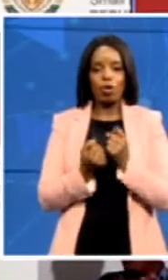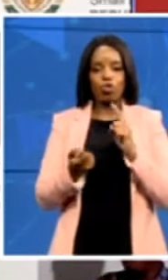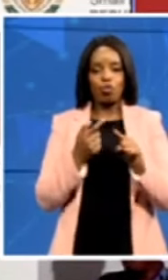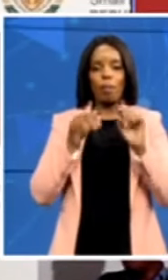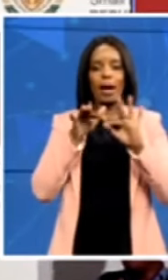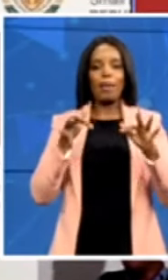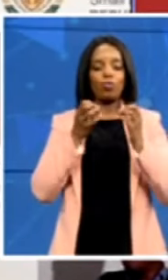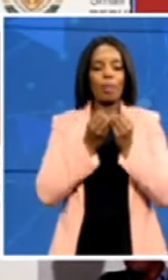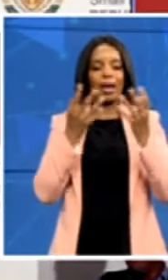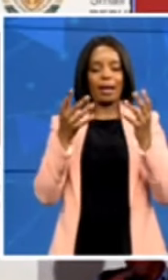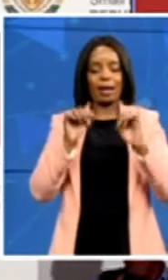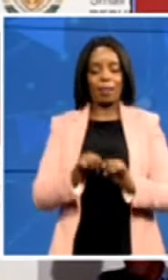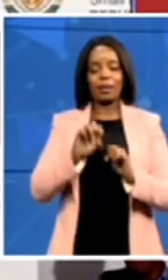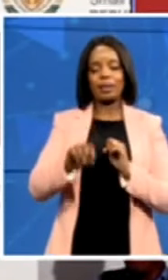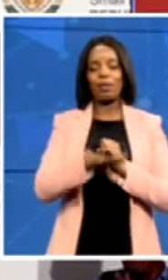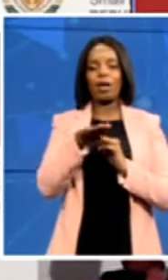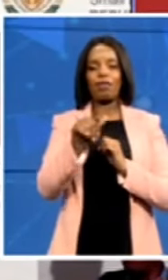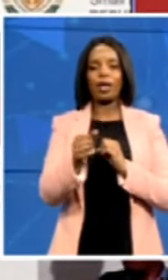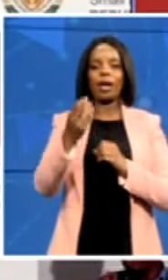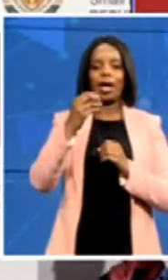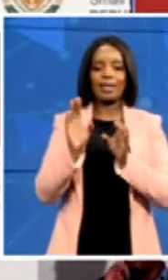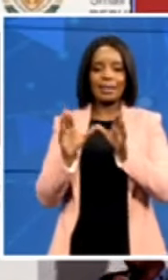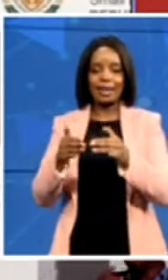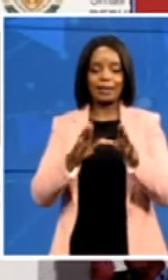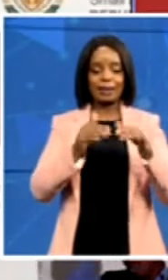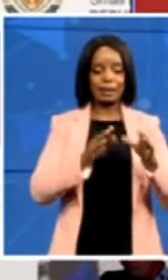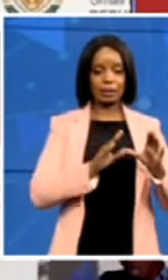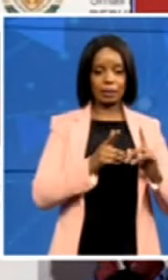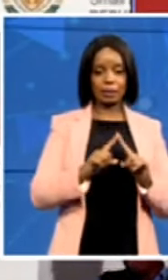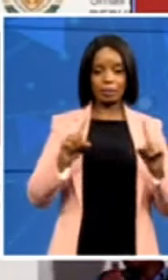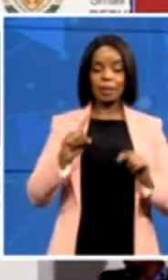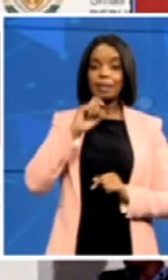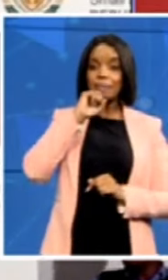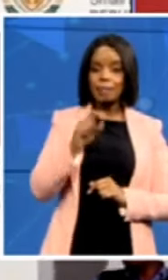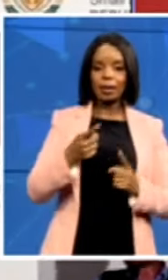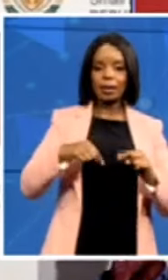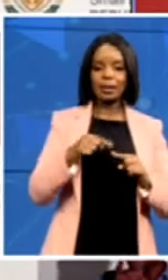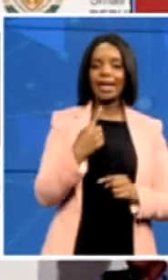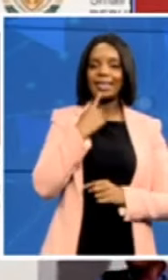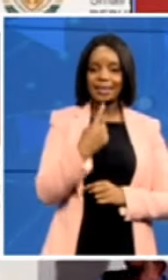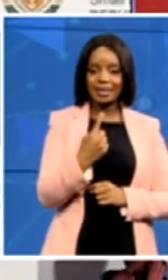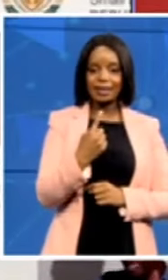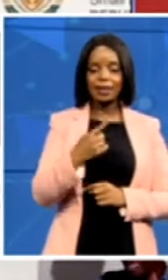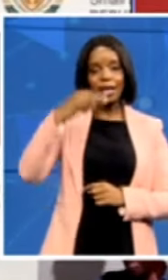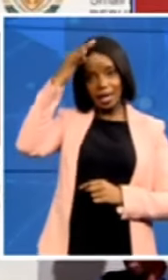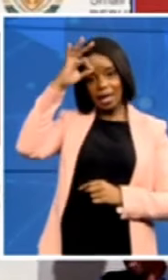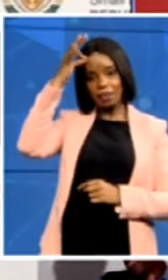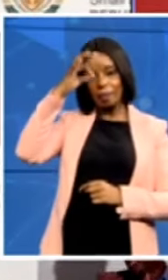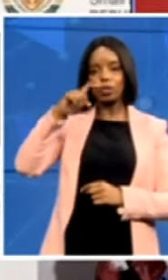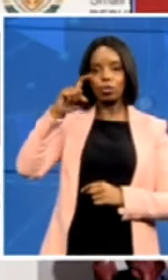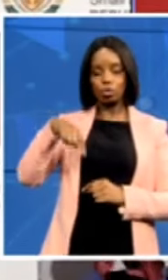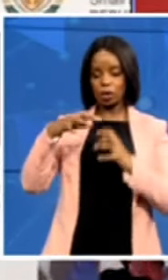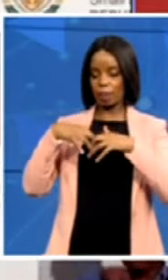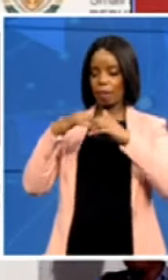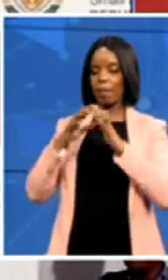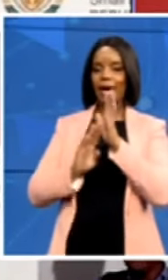always emphasize as the ANC government that as government, we shouldn't even develop policies as if we are inward looking. The